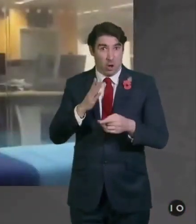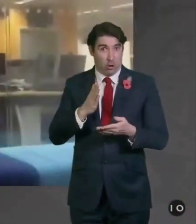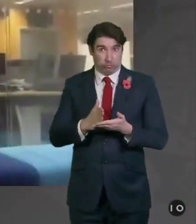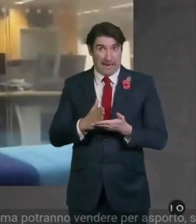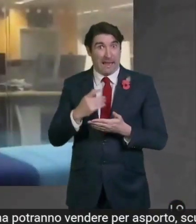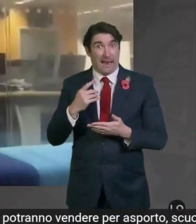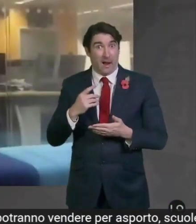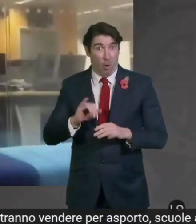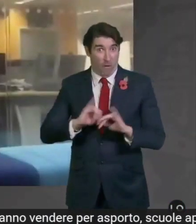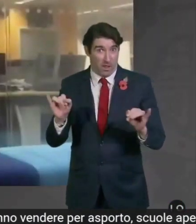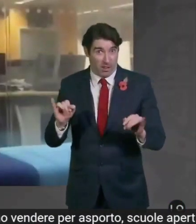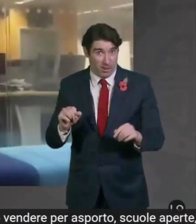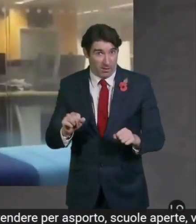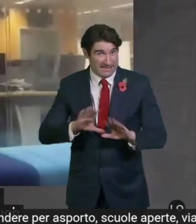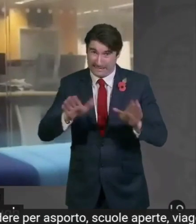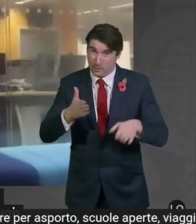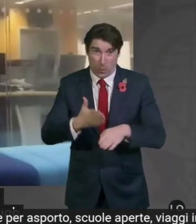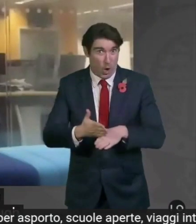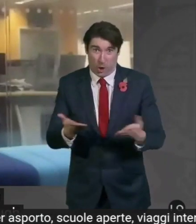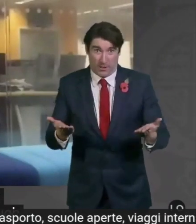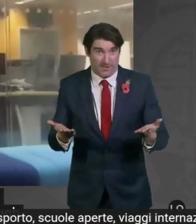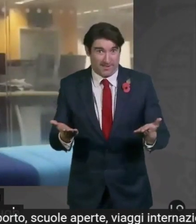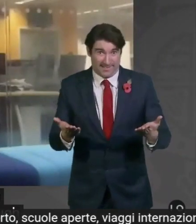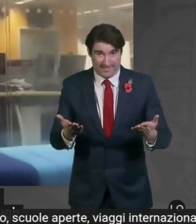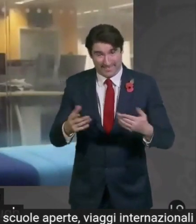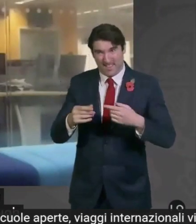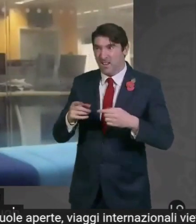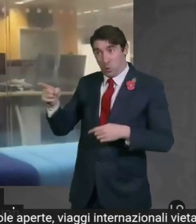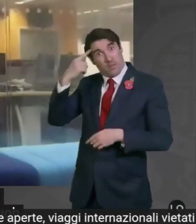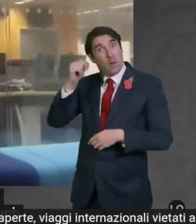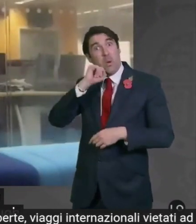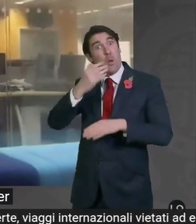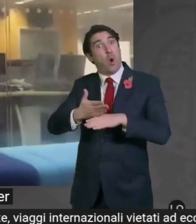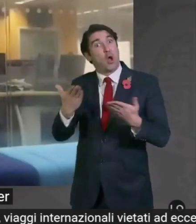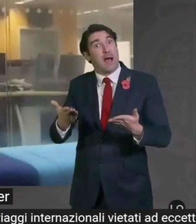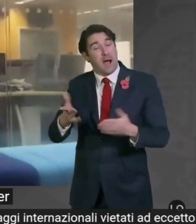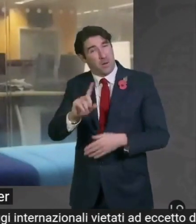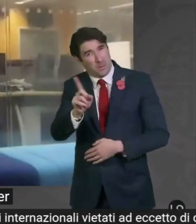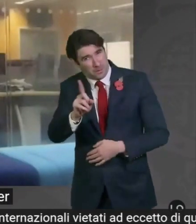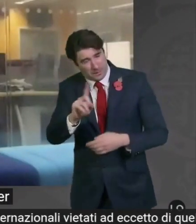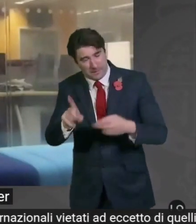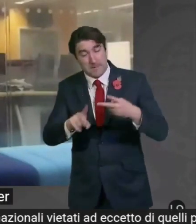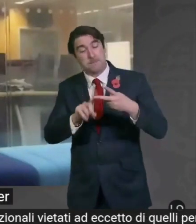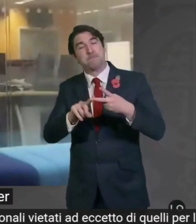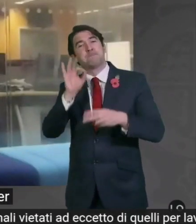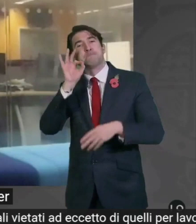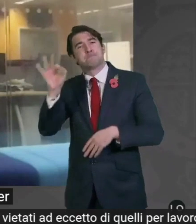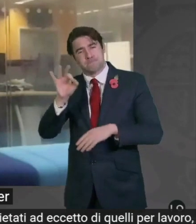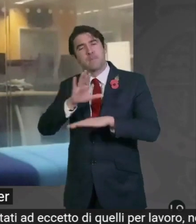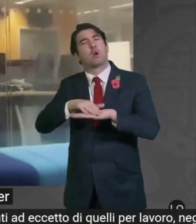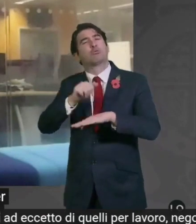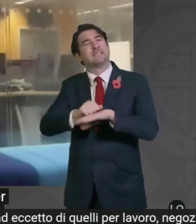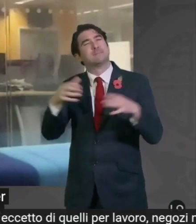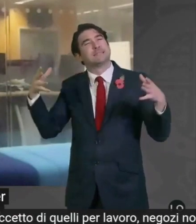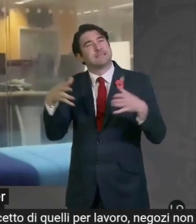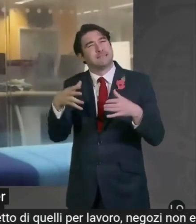be enough to allow families to be together at Christmas? And do you believe, like the Prime Minister, that things will be